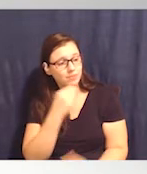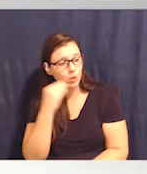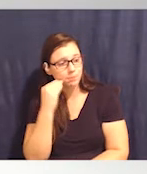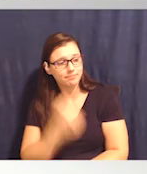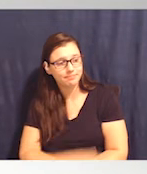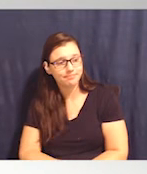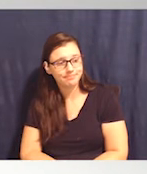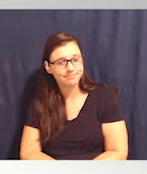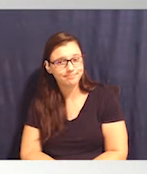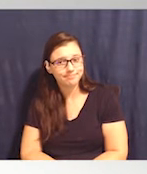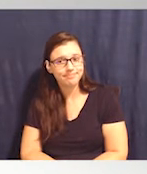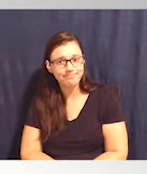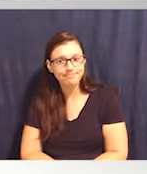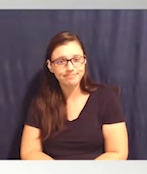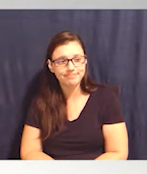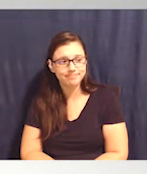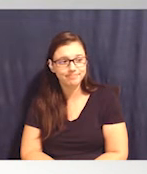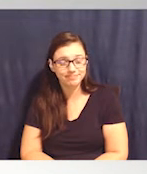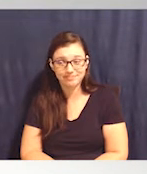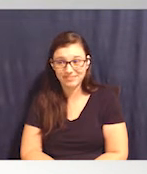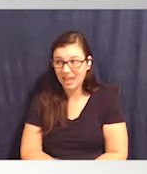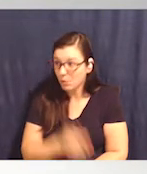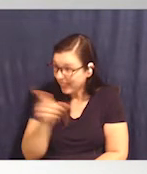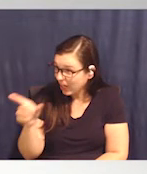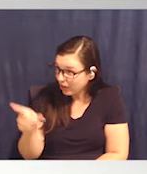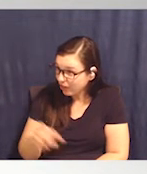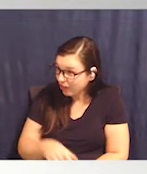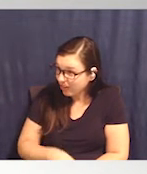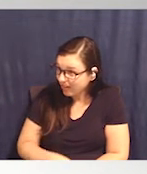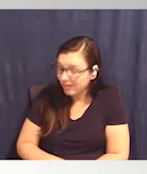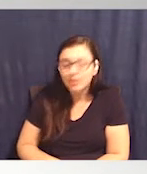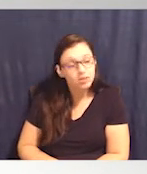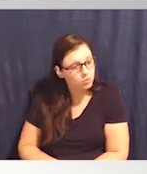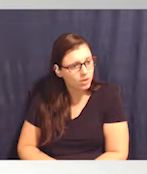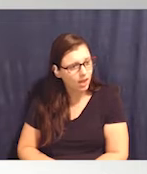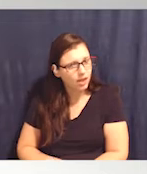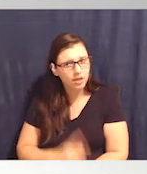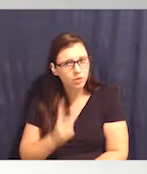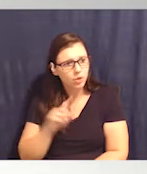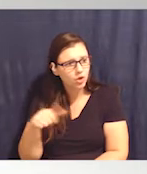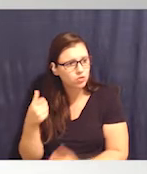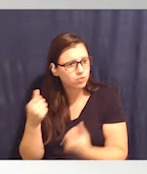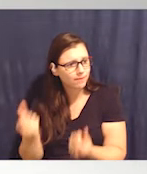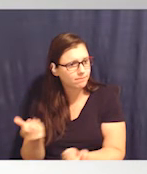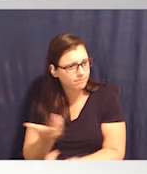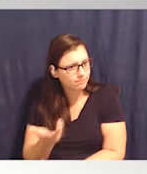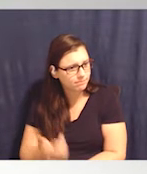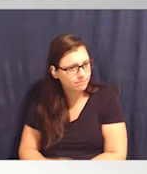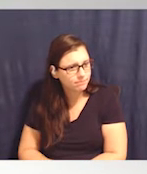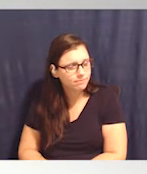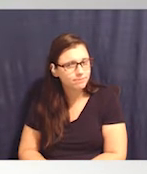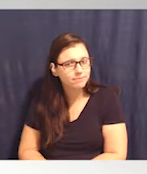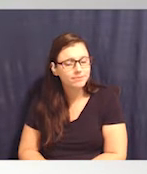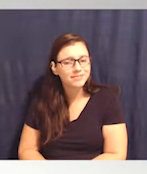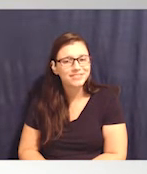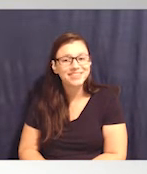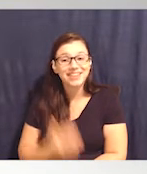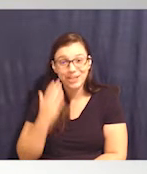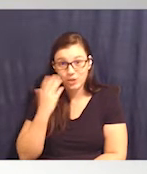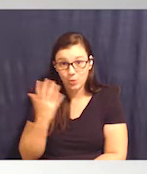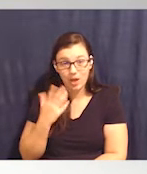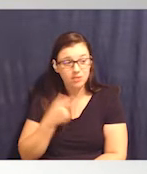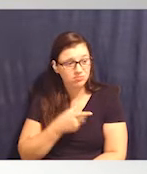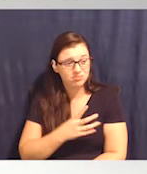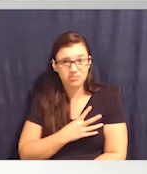Out there? Well, yeah, where else are you going to drive? And you know what? He does just fine. He drives the